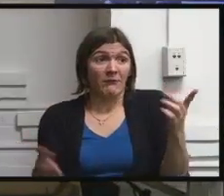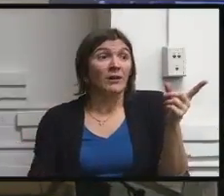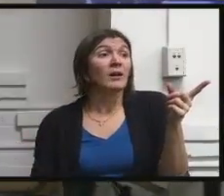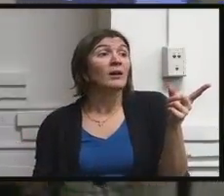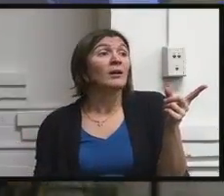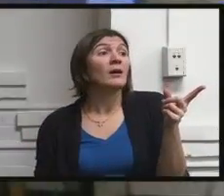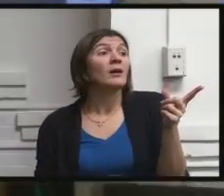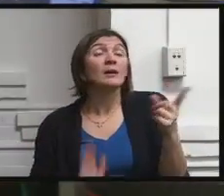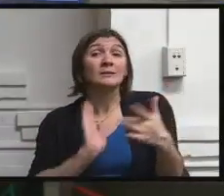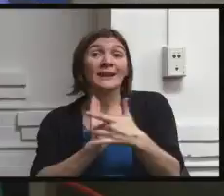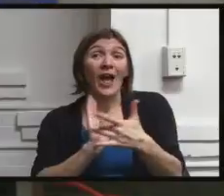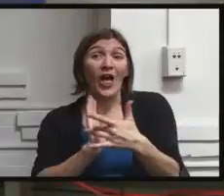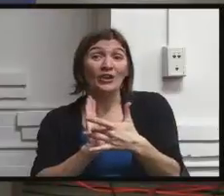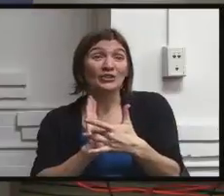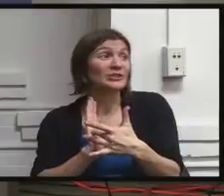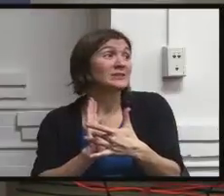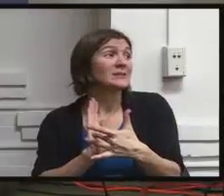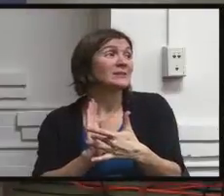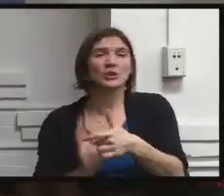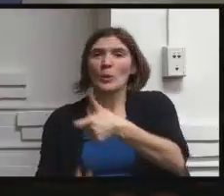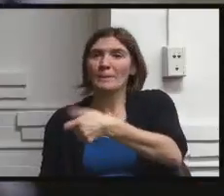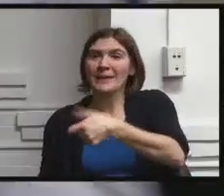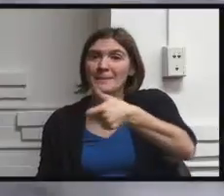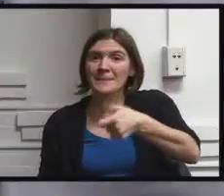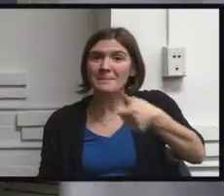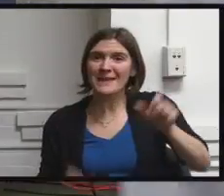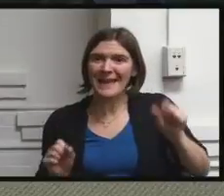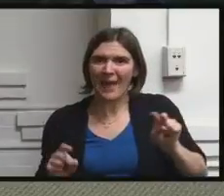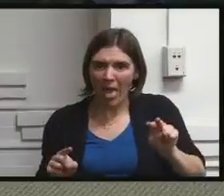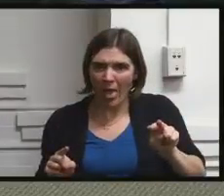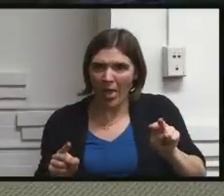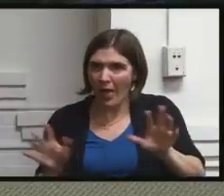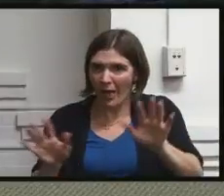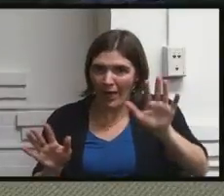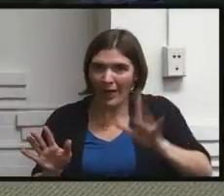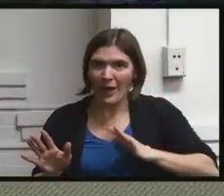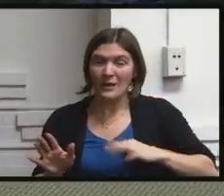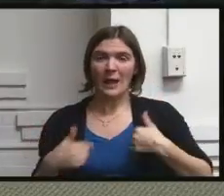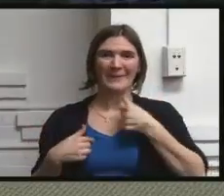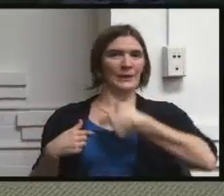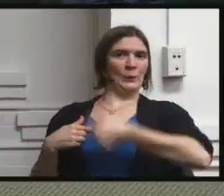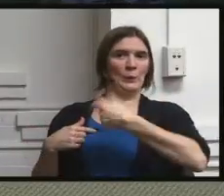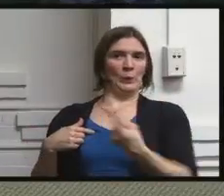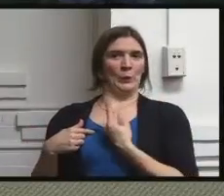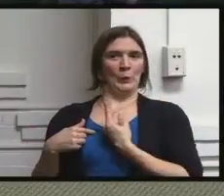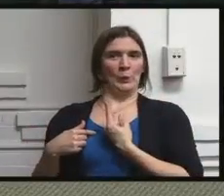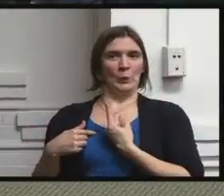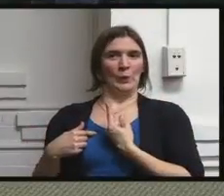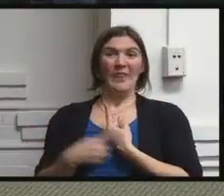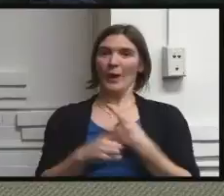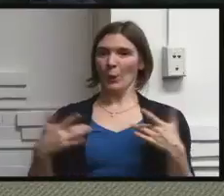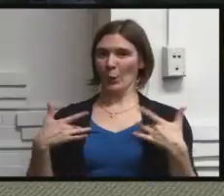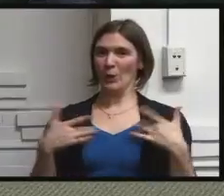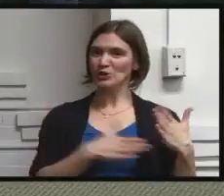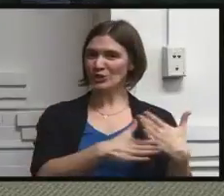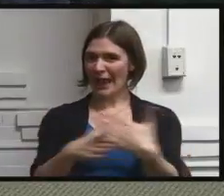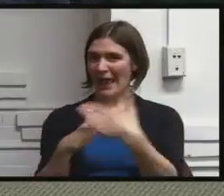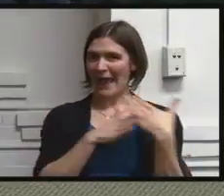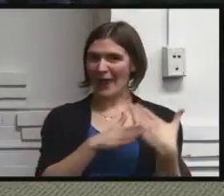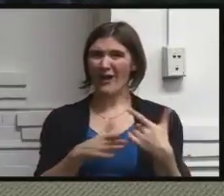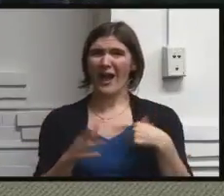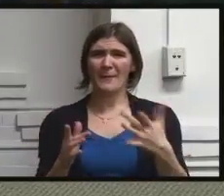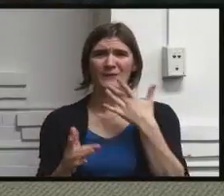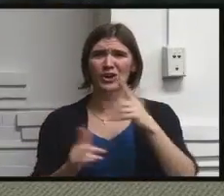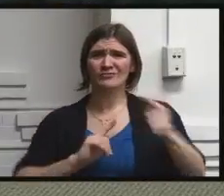6 months or so. Basically allows us to be more interactive with you guys throughout the presentation, and I actually like questions. I like to be more, you know,